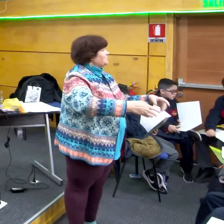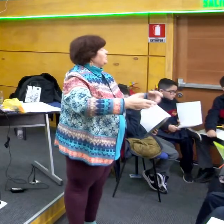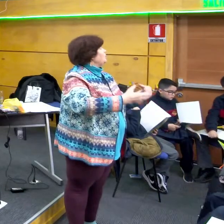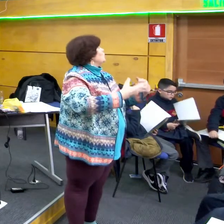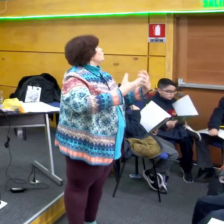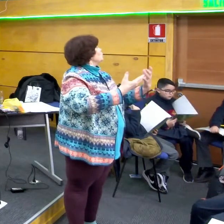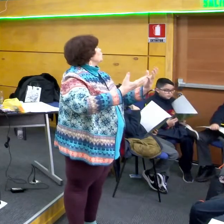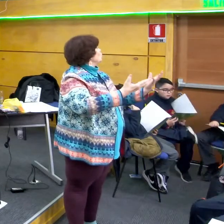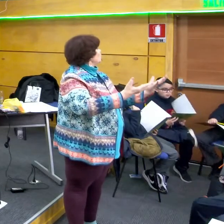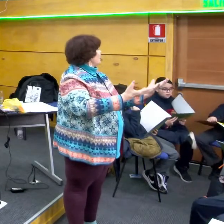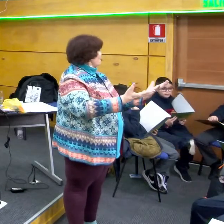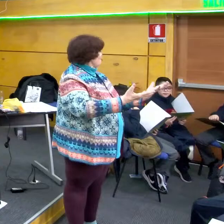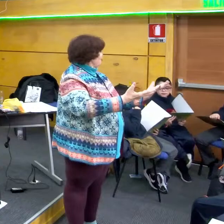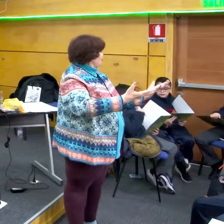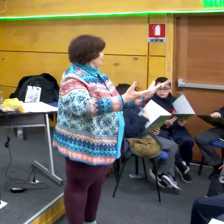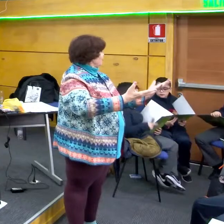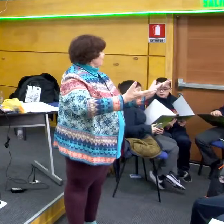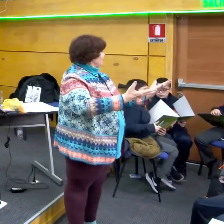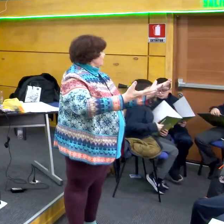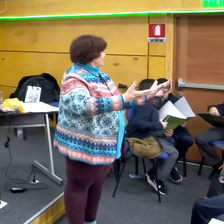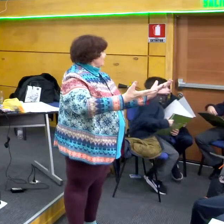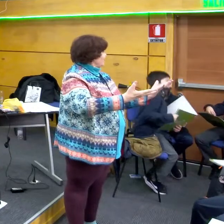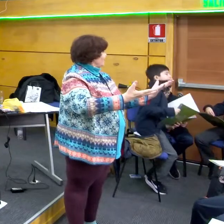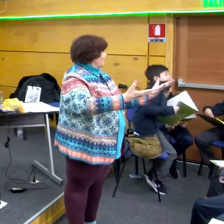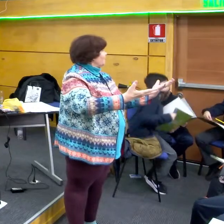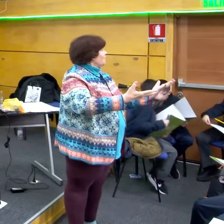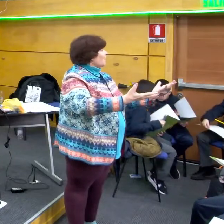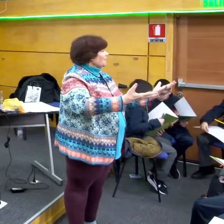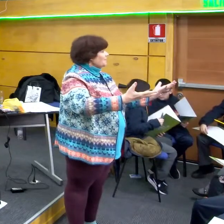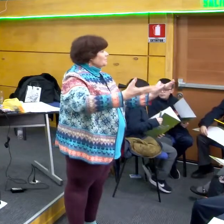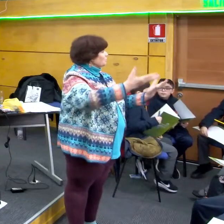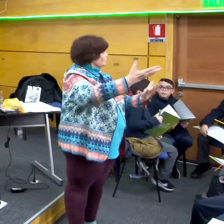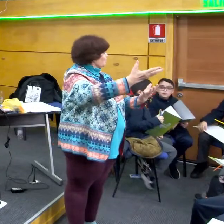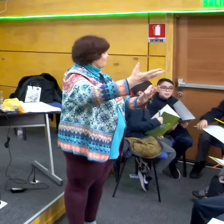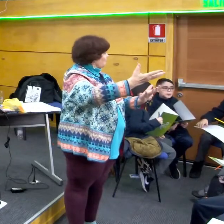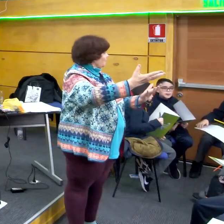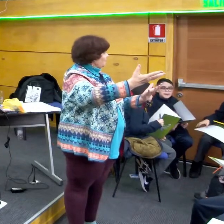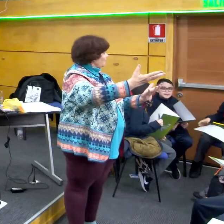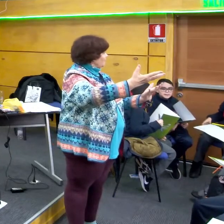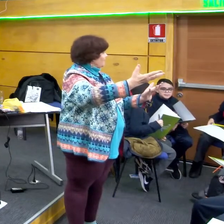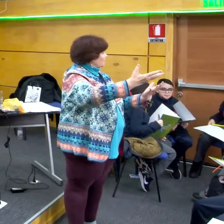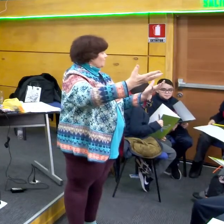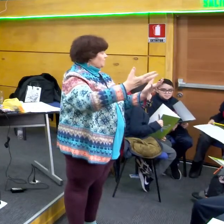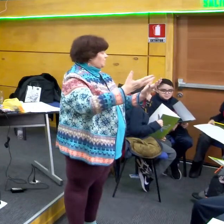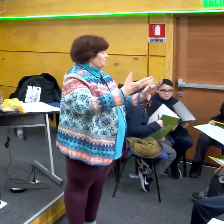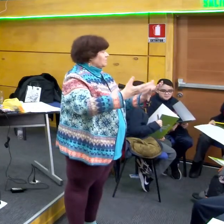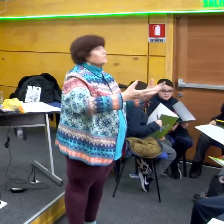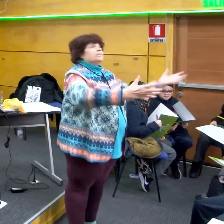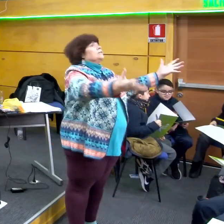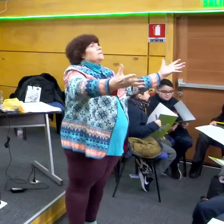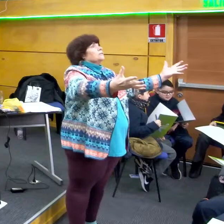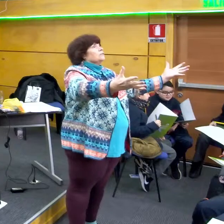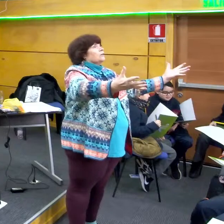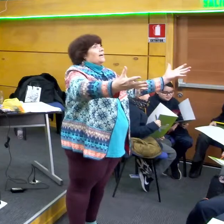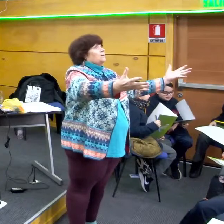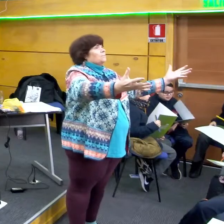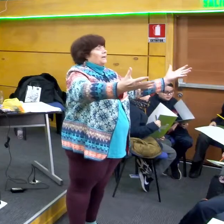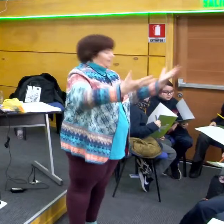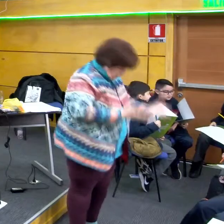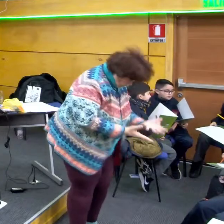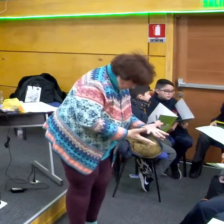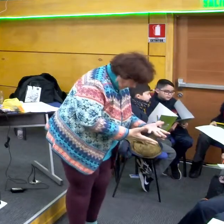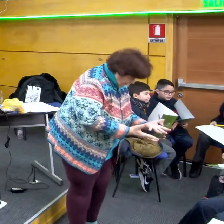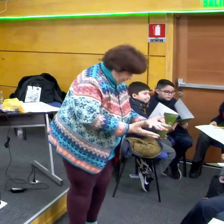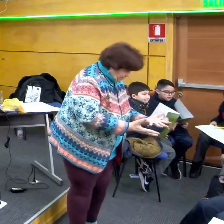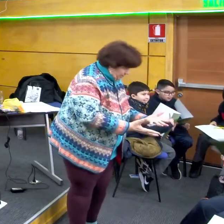And does she look up at the audience or her partner? Or does she just look up